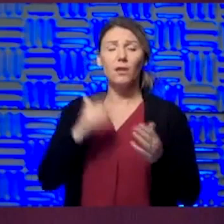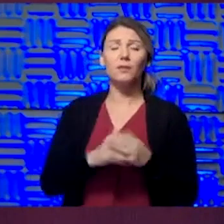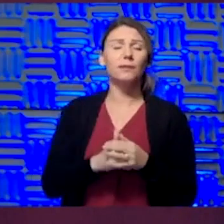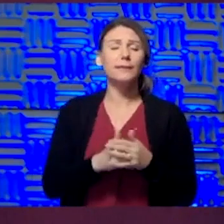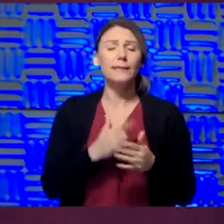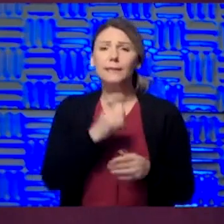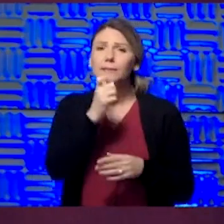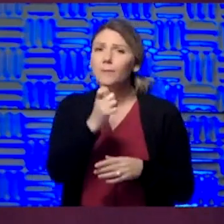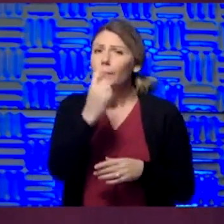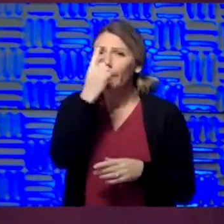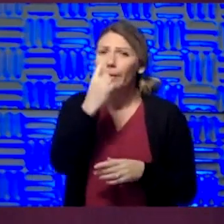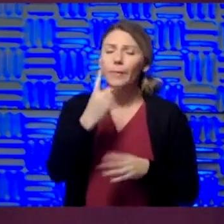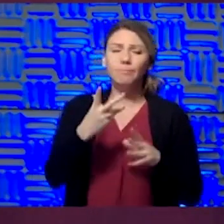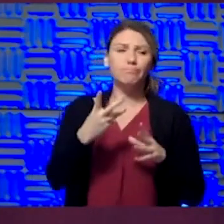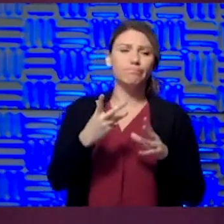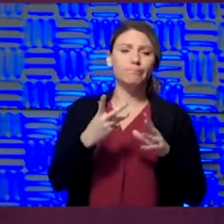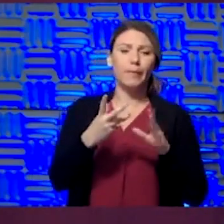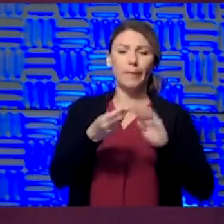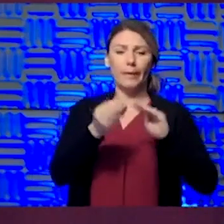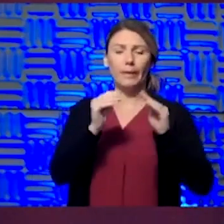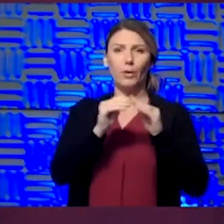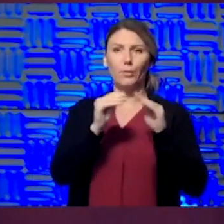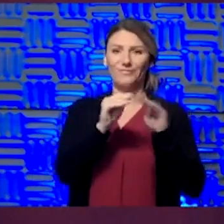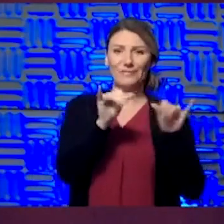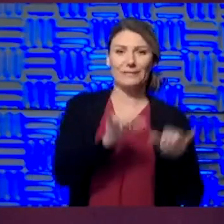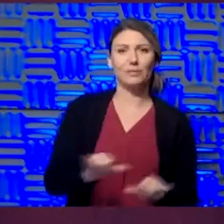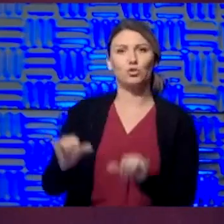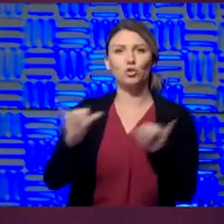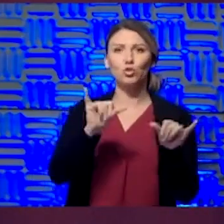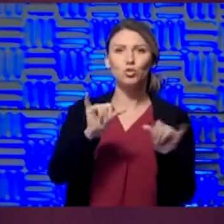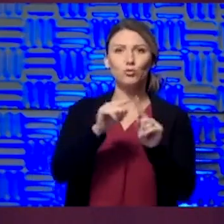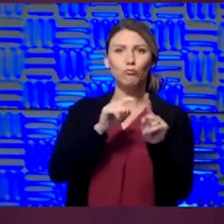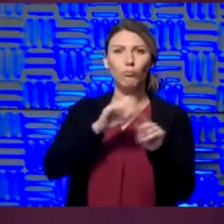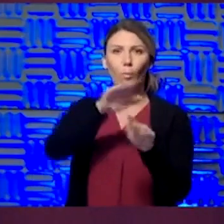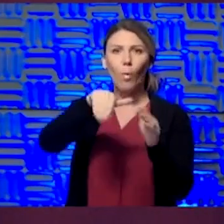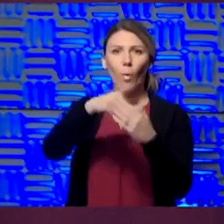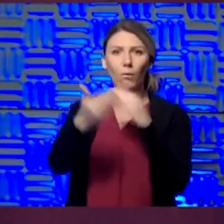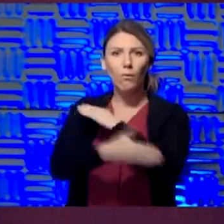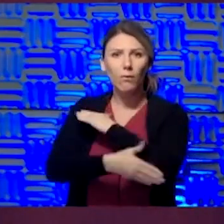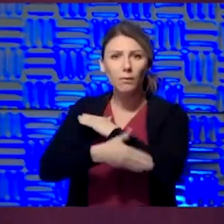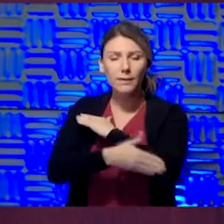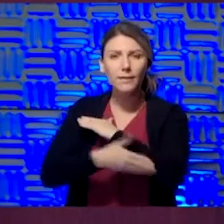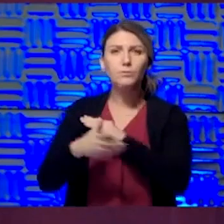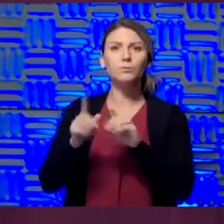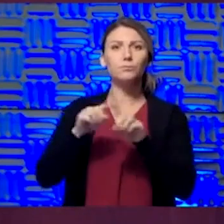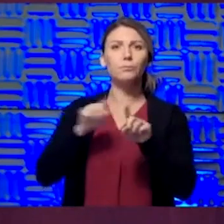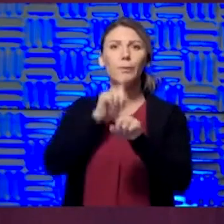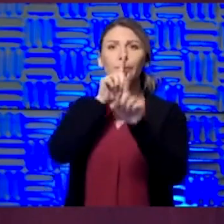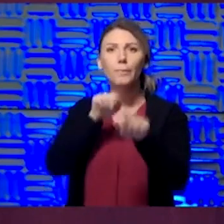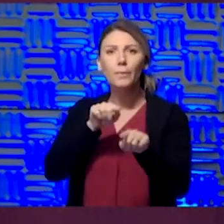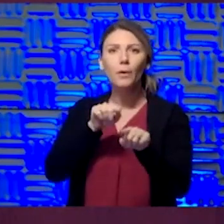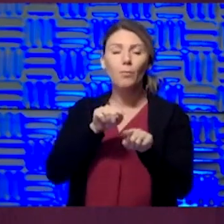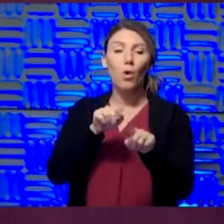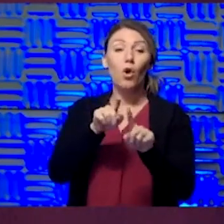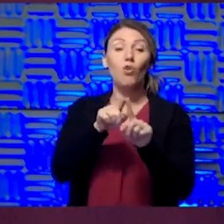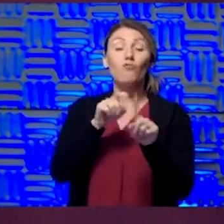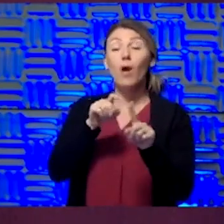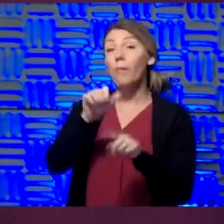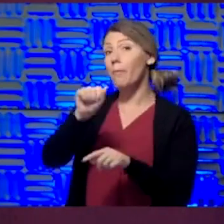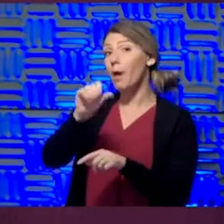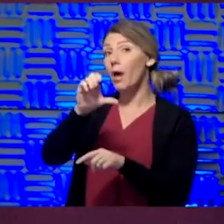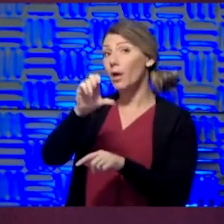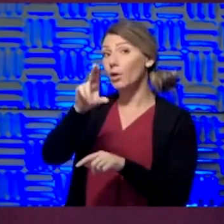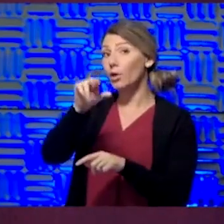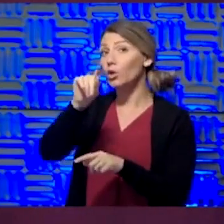think the numbers are uniform across the country. The reported incidence of acute heart attacks